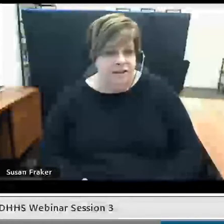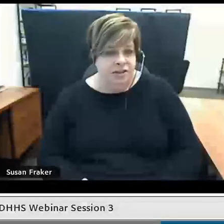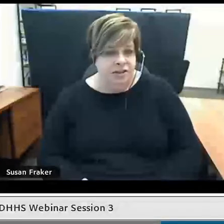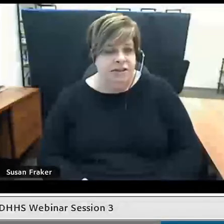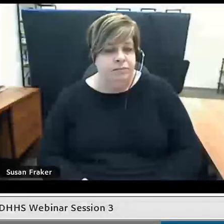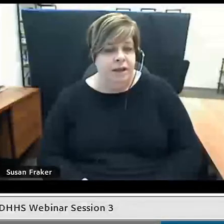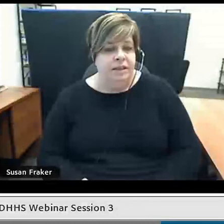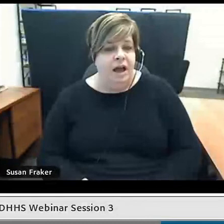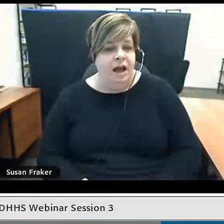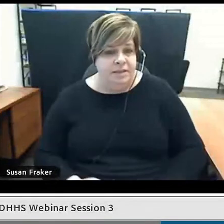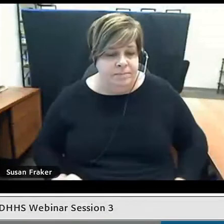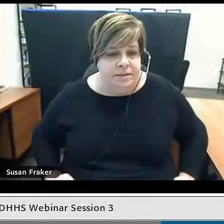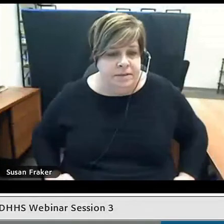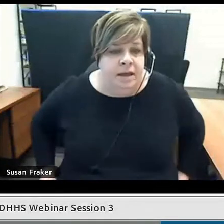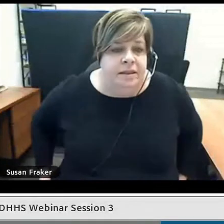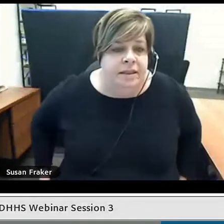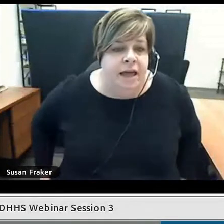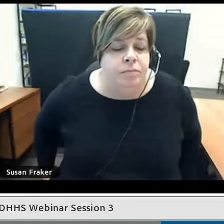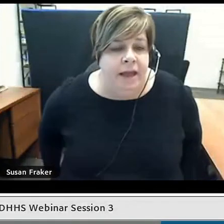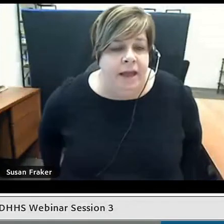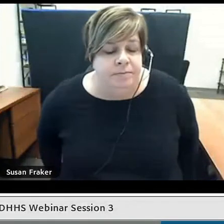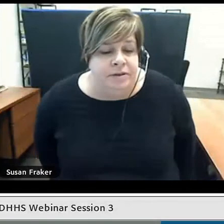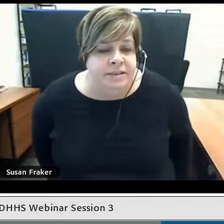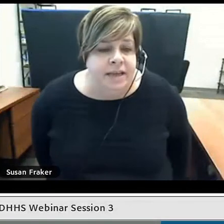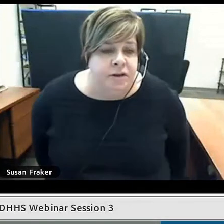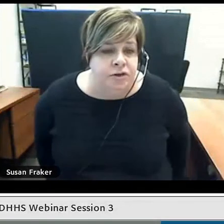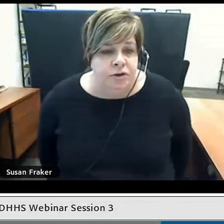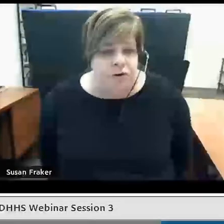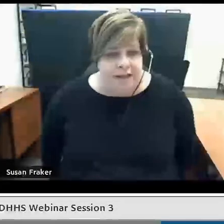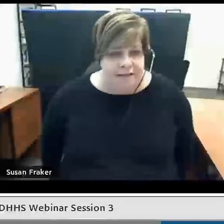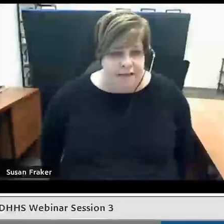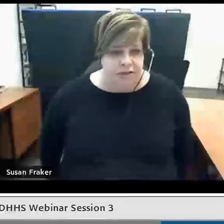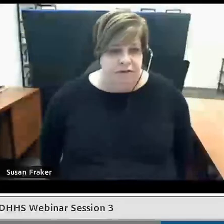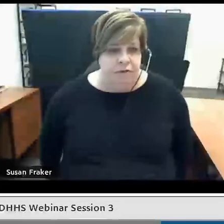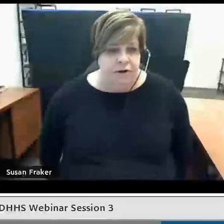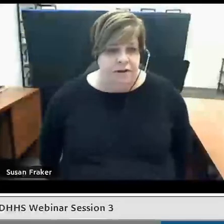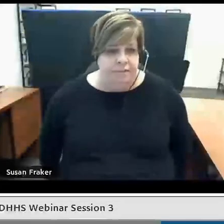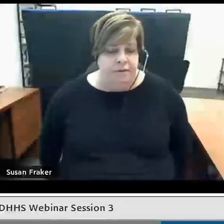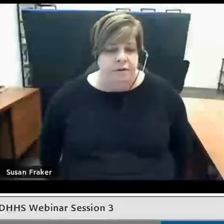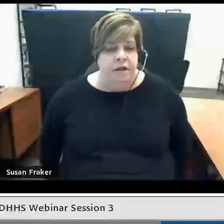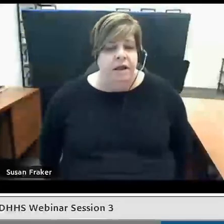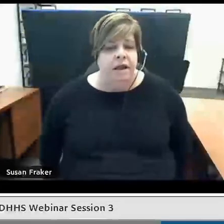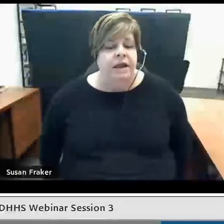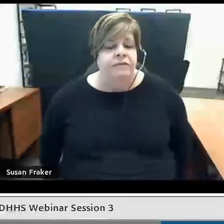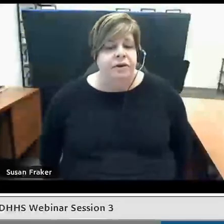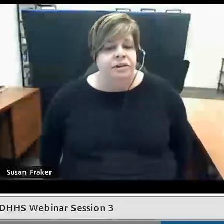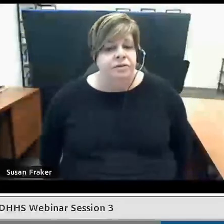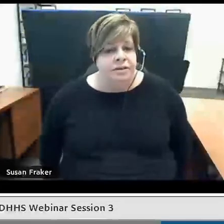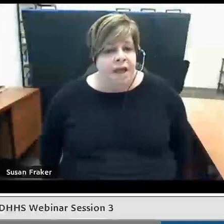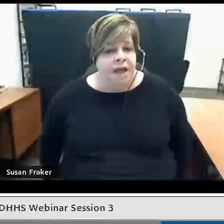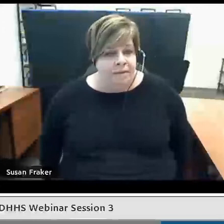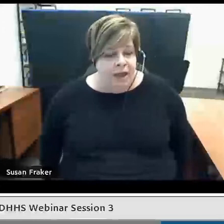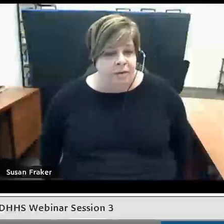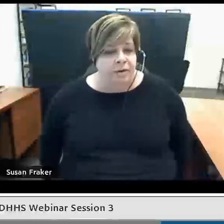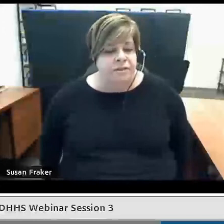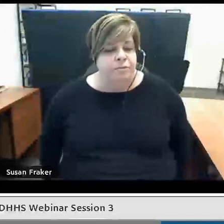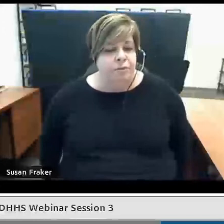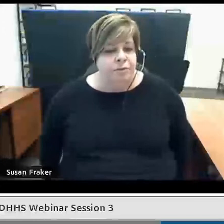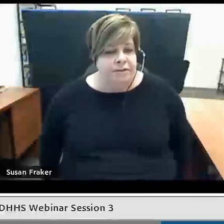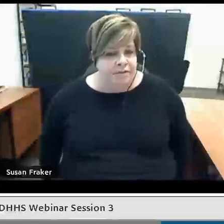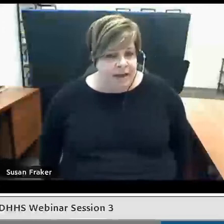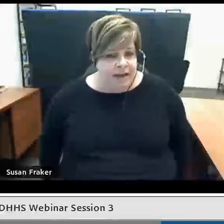any session, explain the concepts that you plan to present during that session. For example, if you're going to use a timeline,